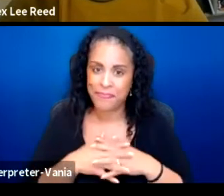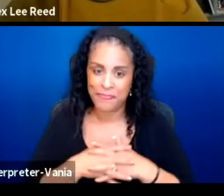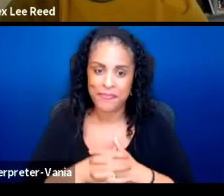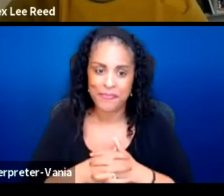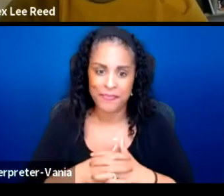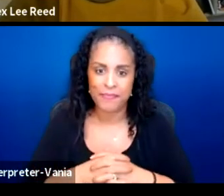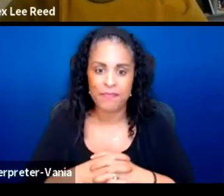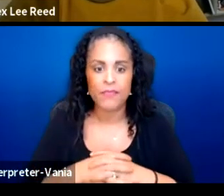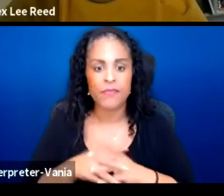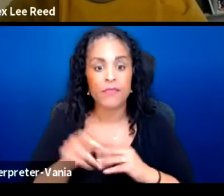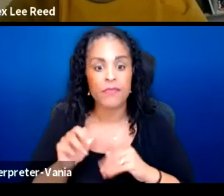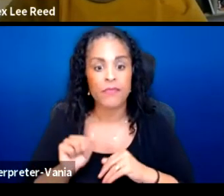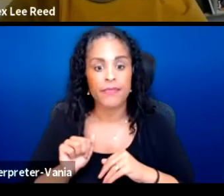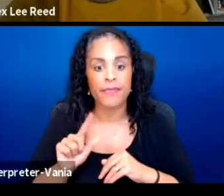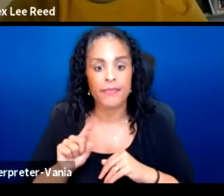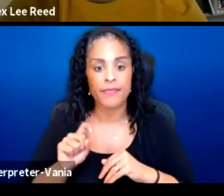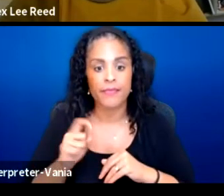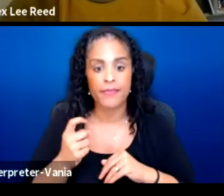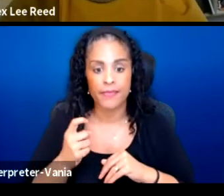Thank you, Donald.